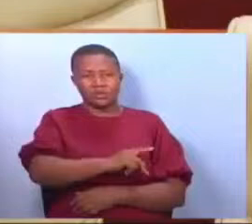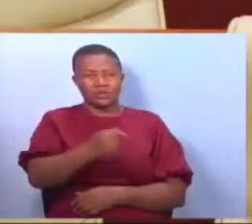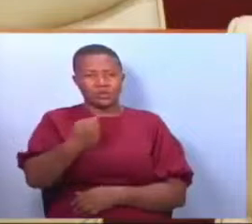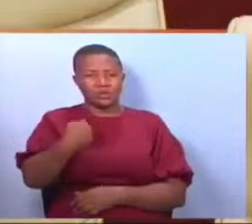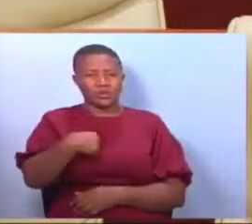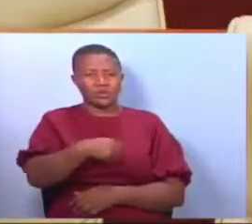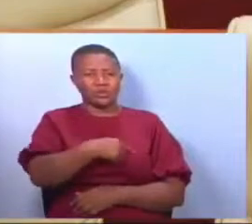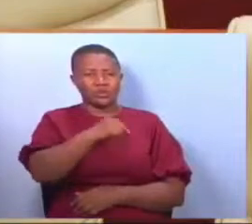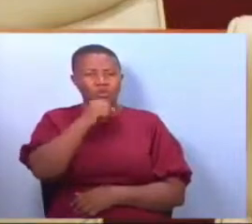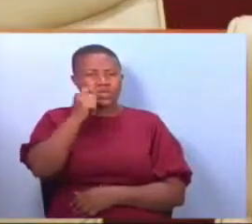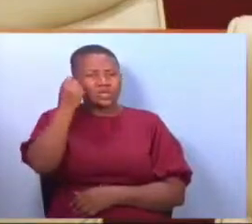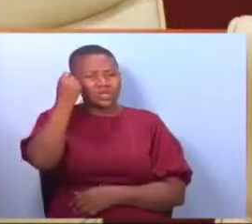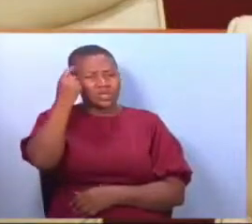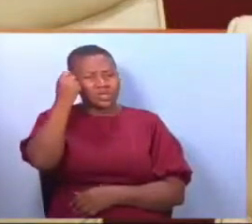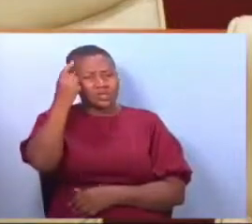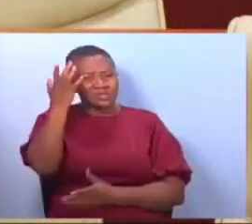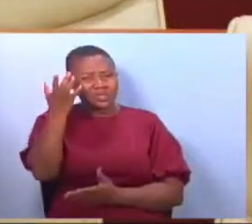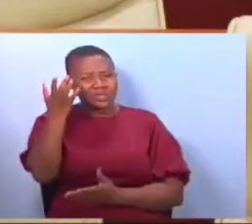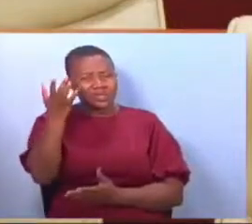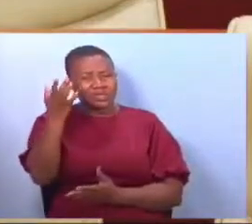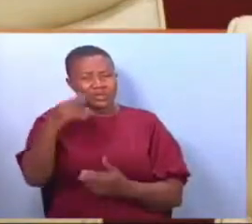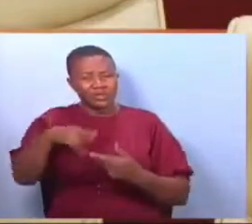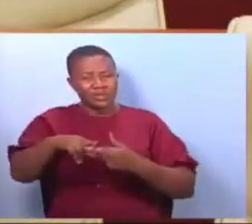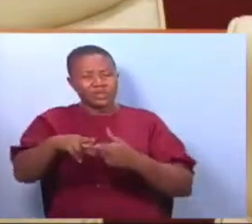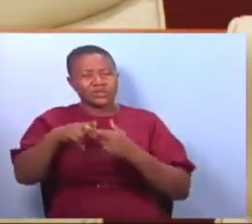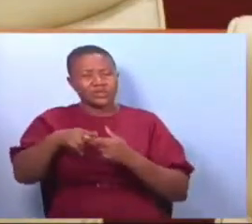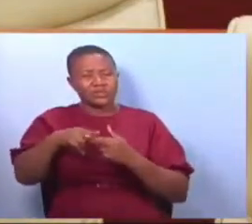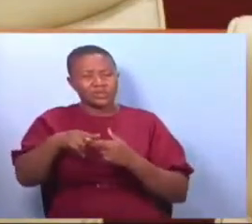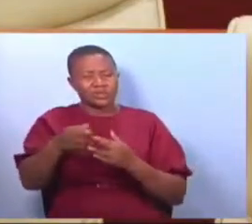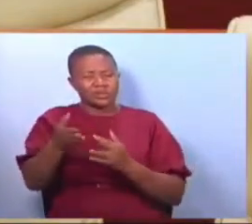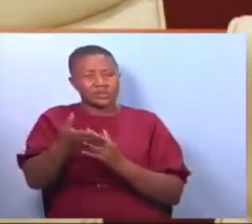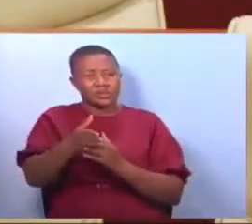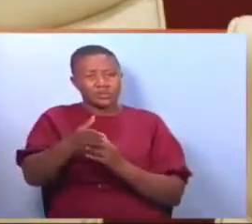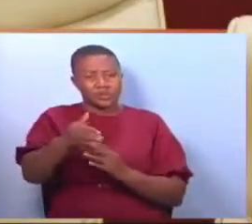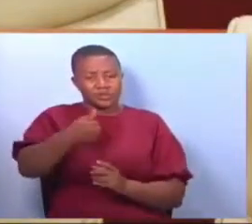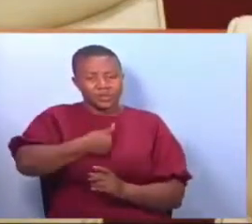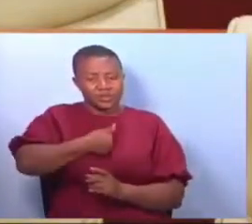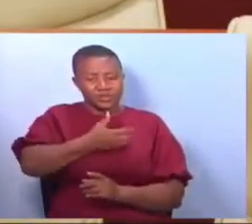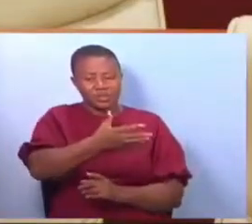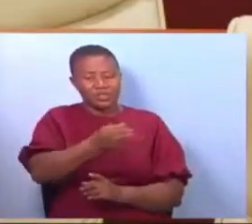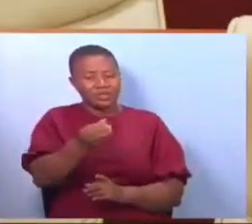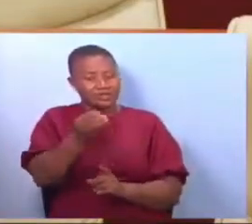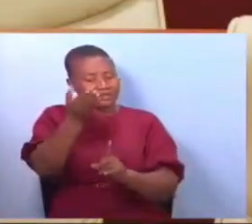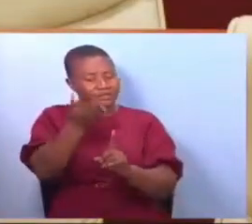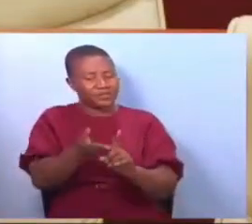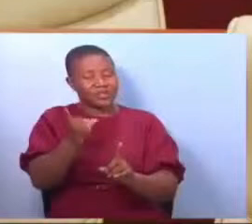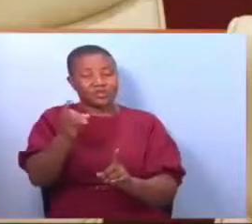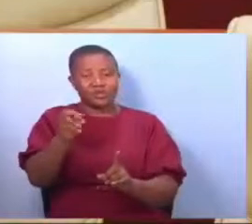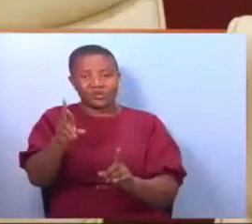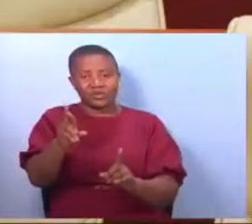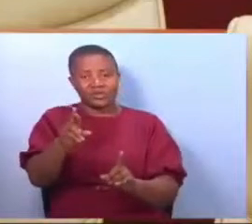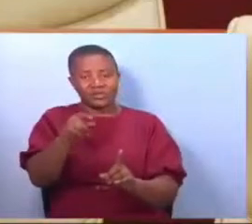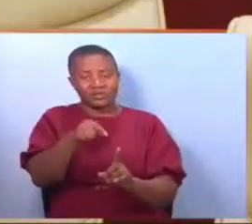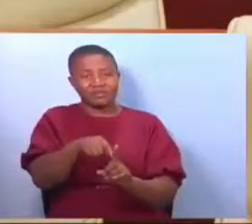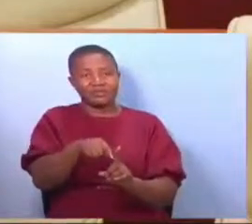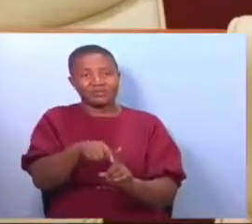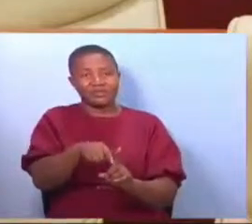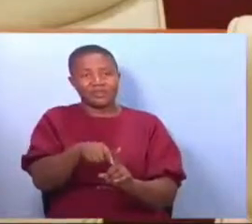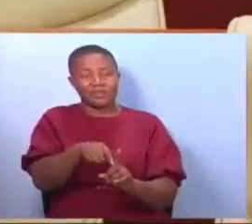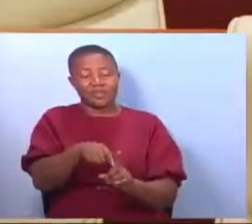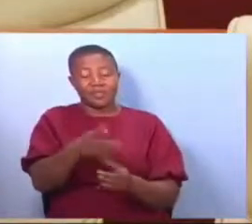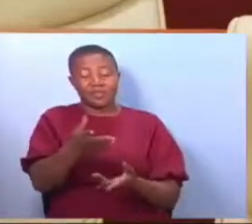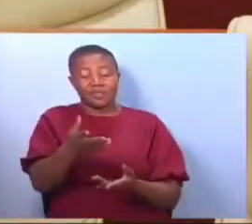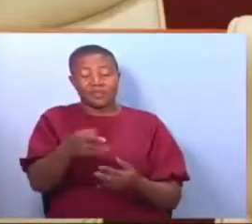chemistry between myself and Dr. Mafo. In fact, our relationship started from